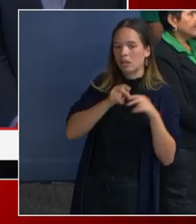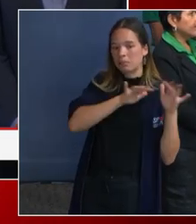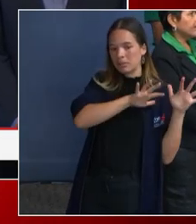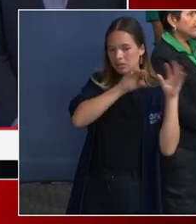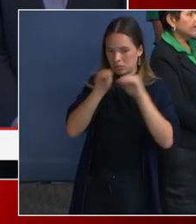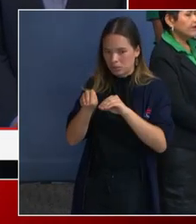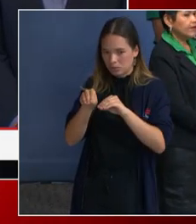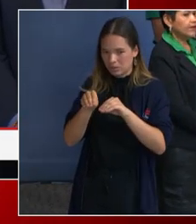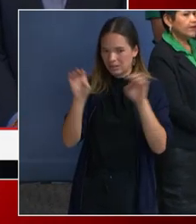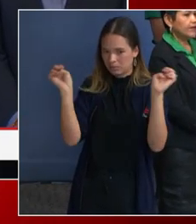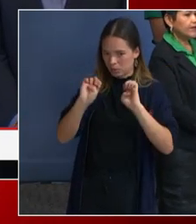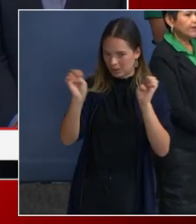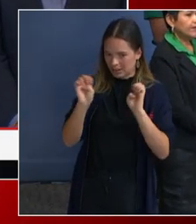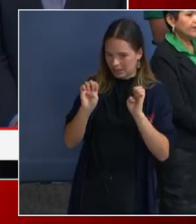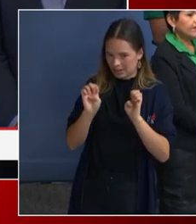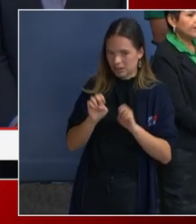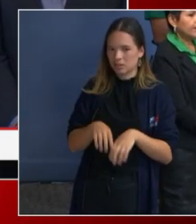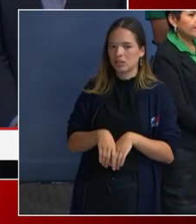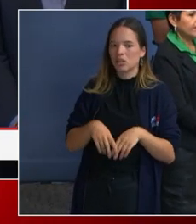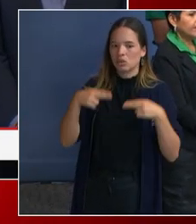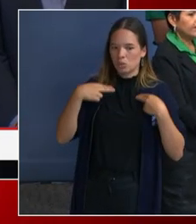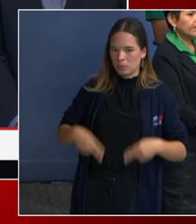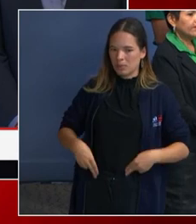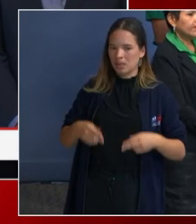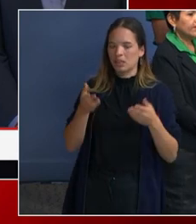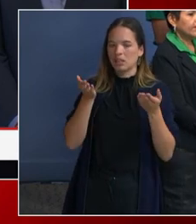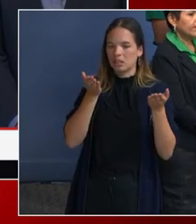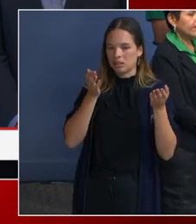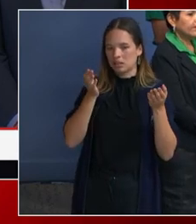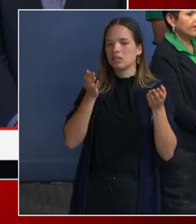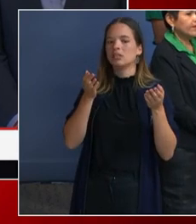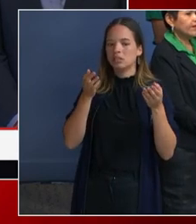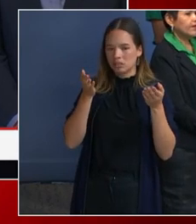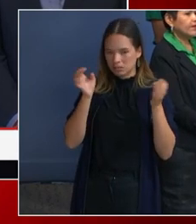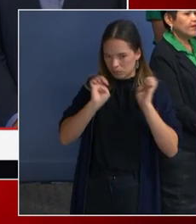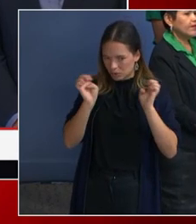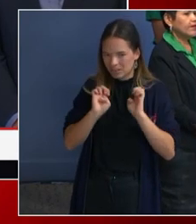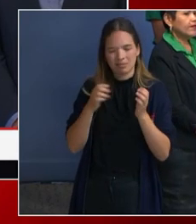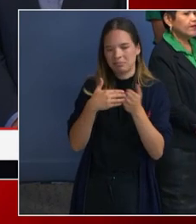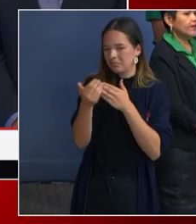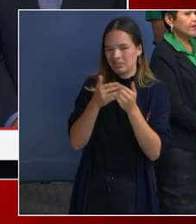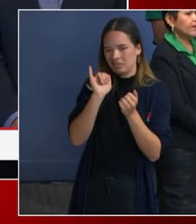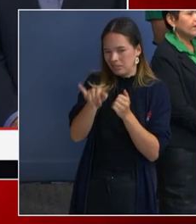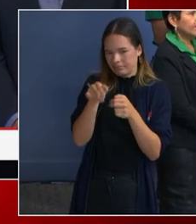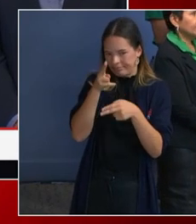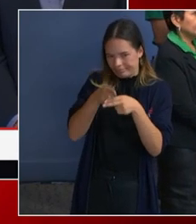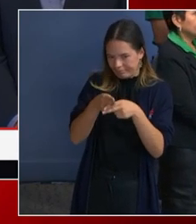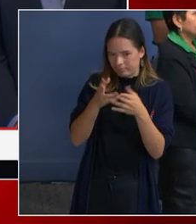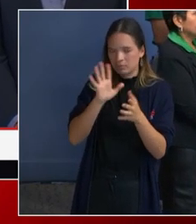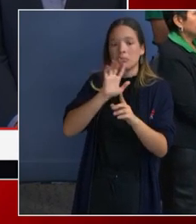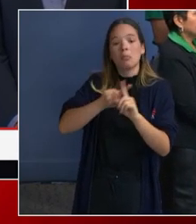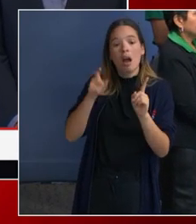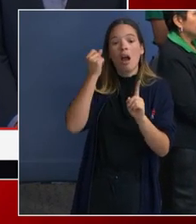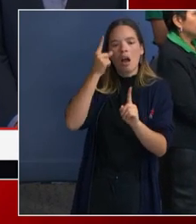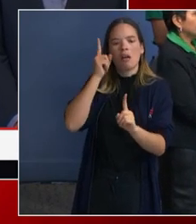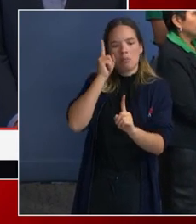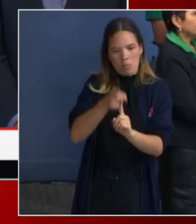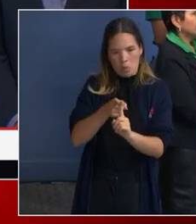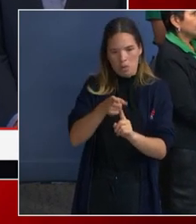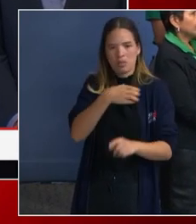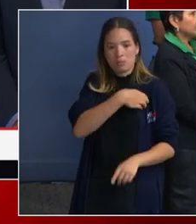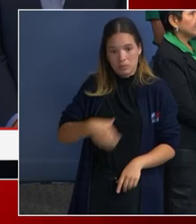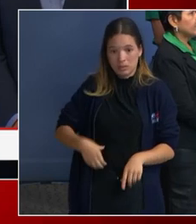just the semantics, really. What it is a mayor's order that gives me some